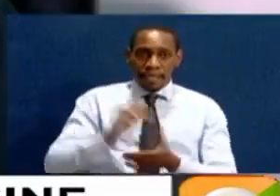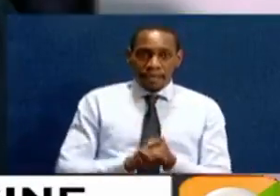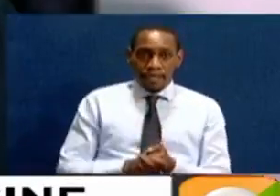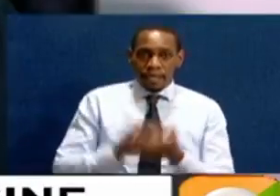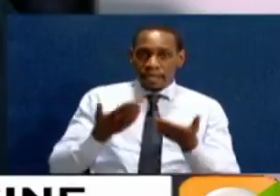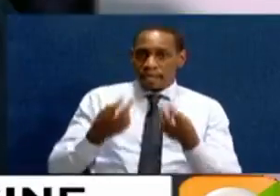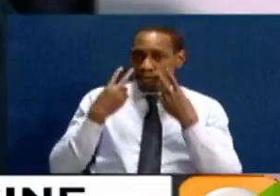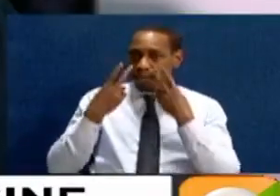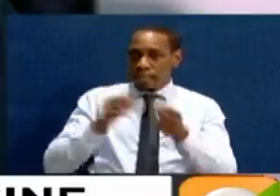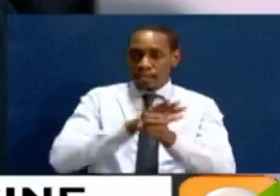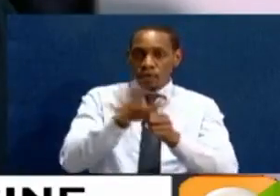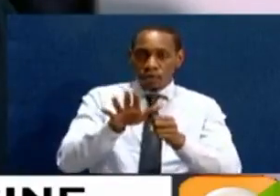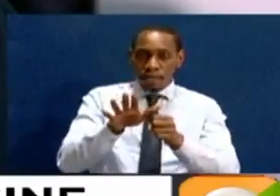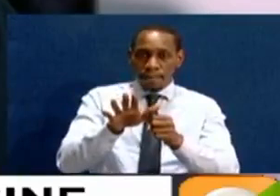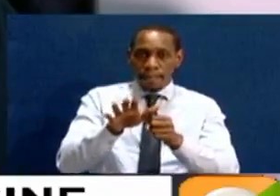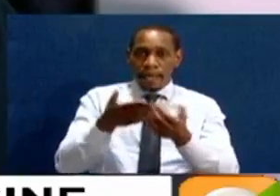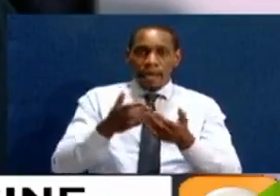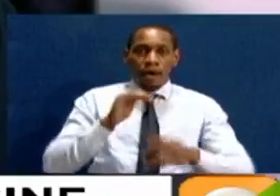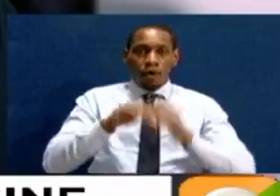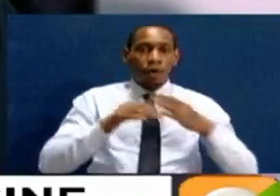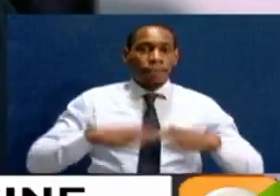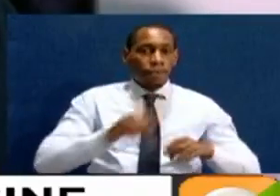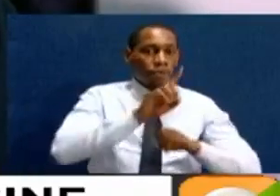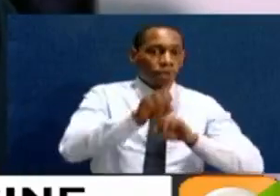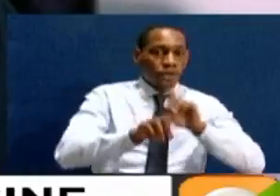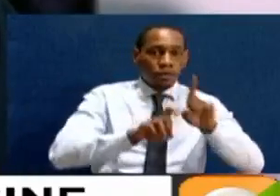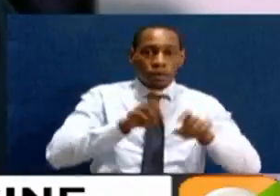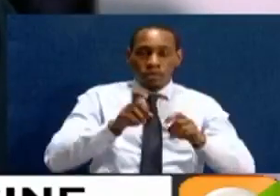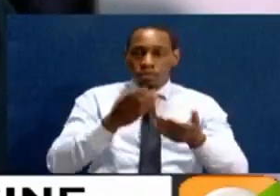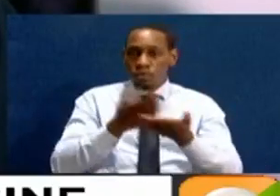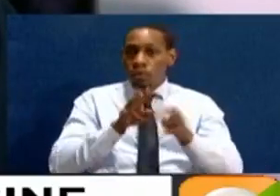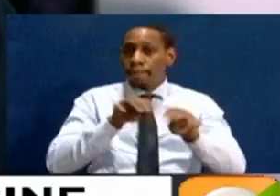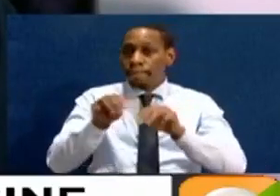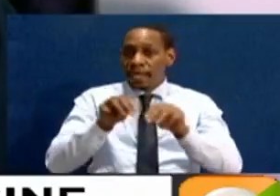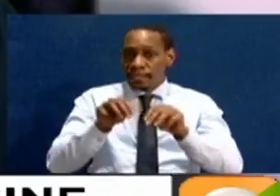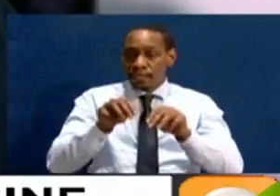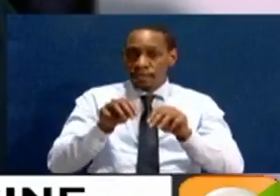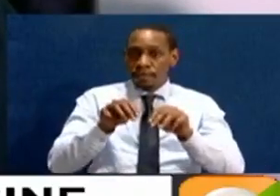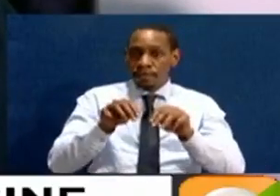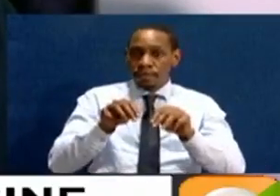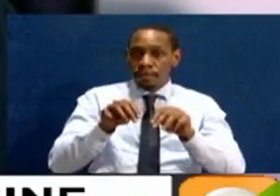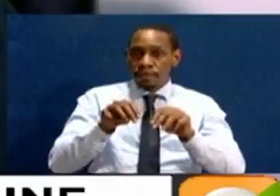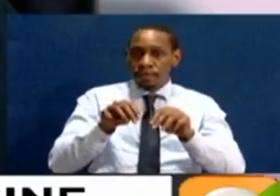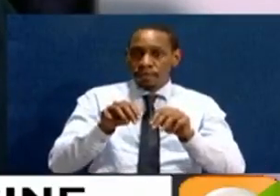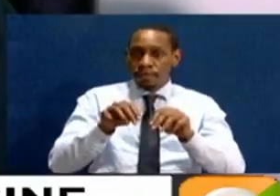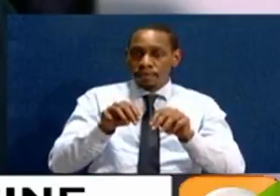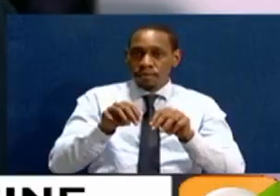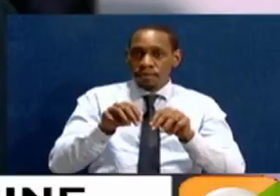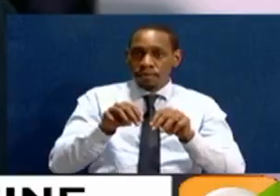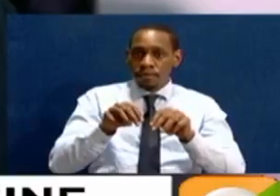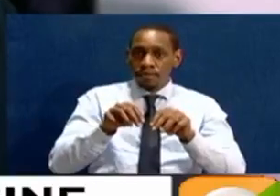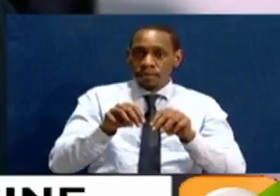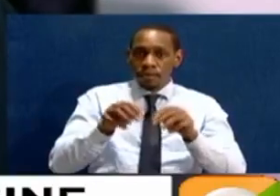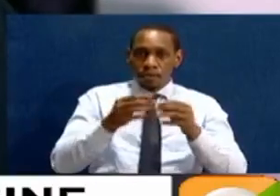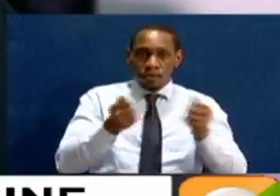now looking at COVID, and everybody is asking, we've managed to crack COVID faster